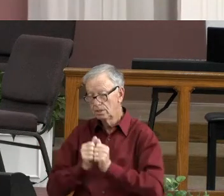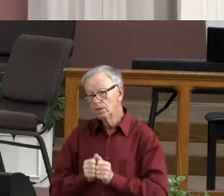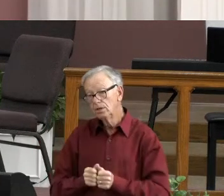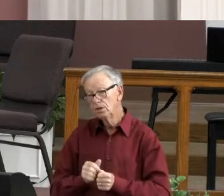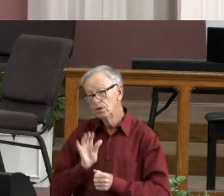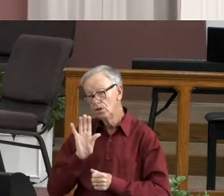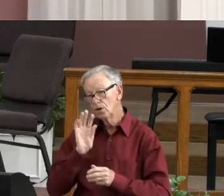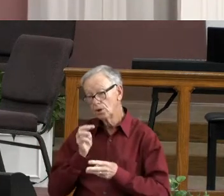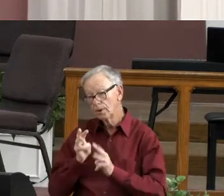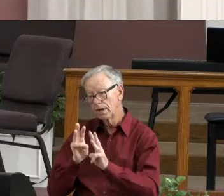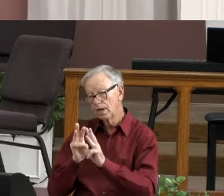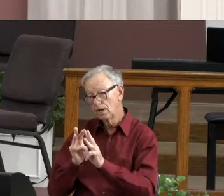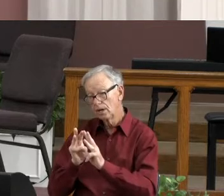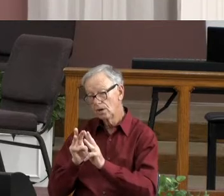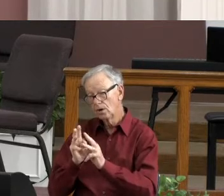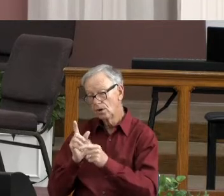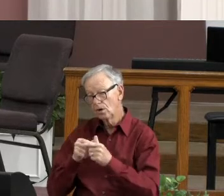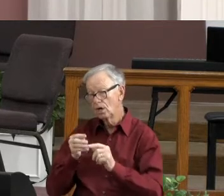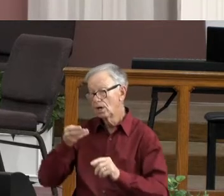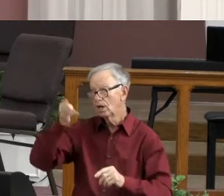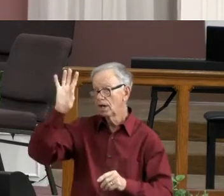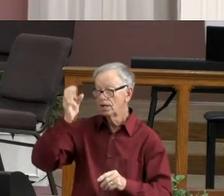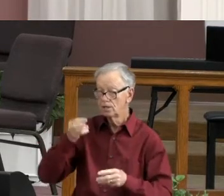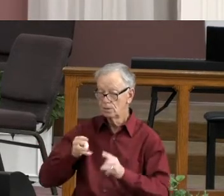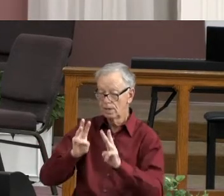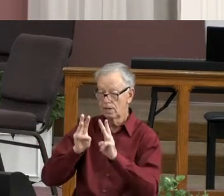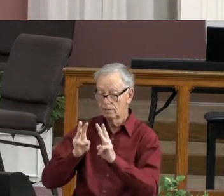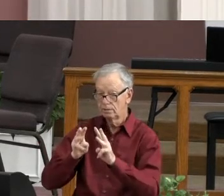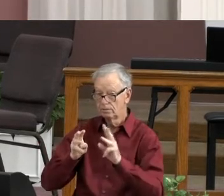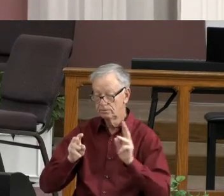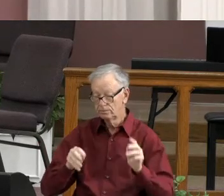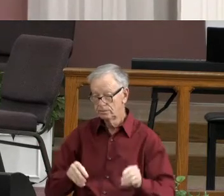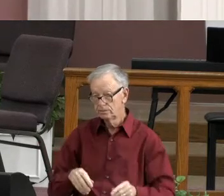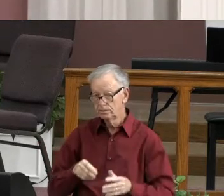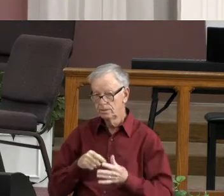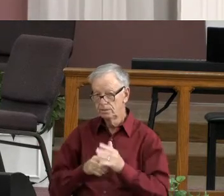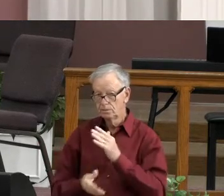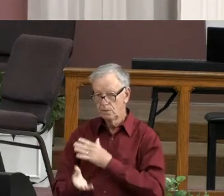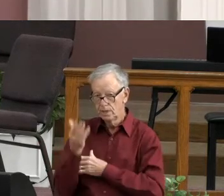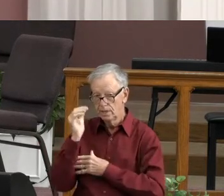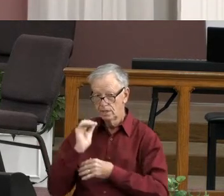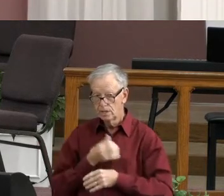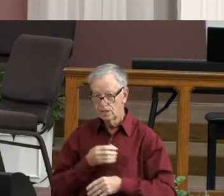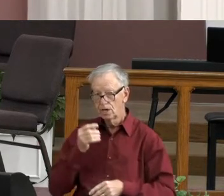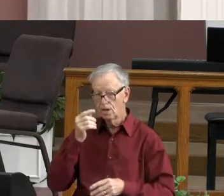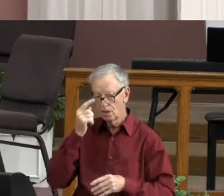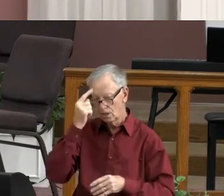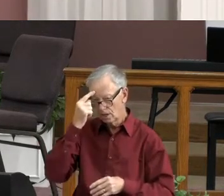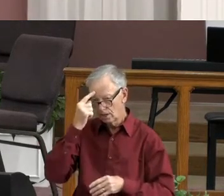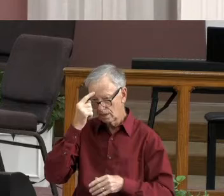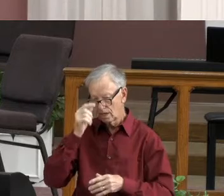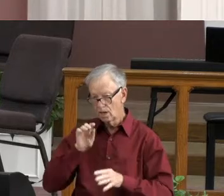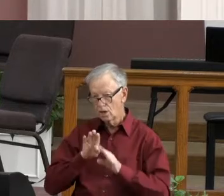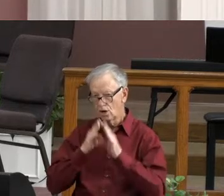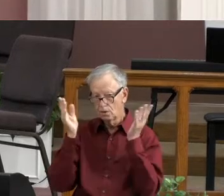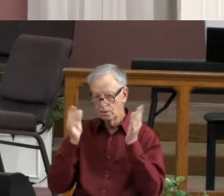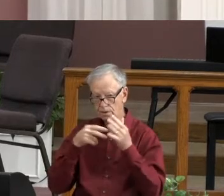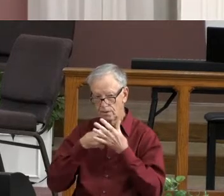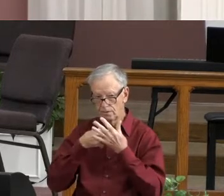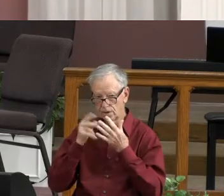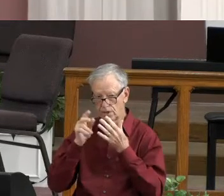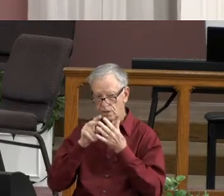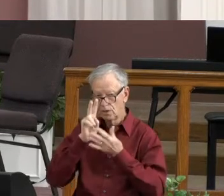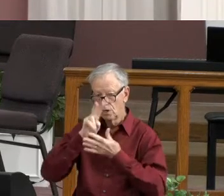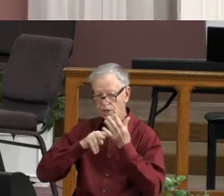Your way or God's way? And this morning, that's our consideration. I'd like you to open to a passage that we have looked